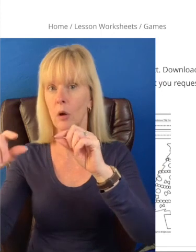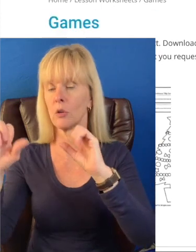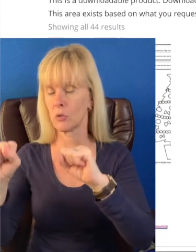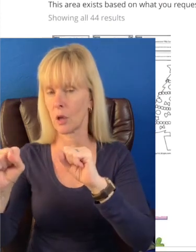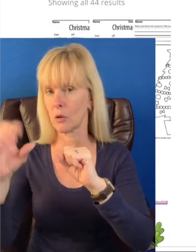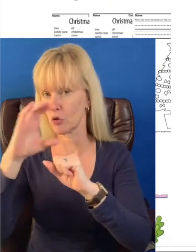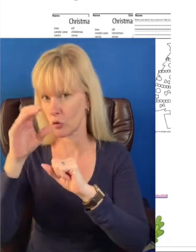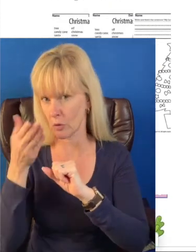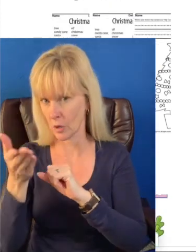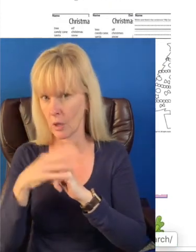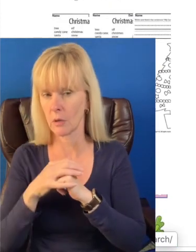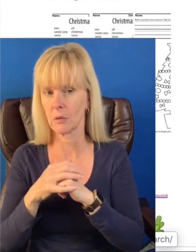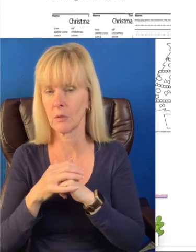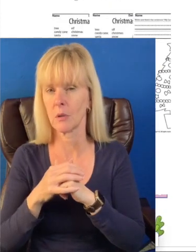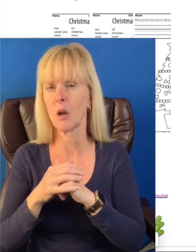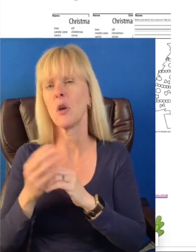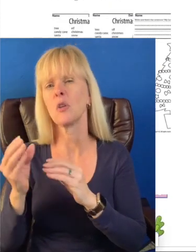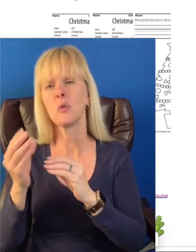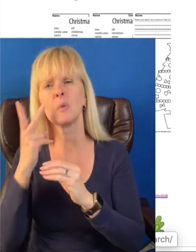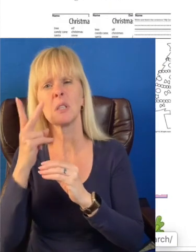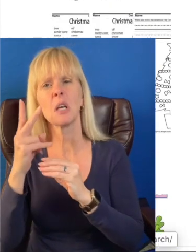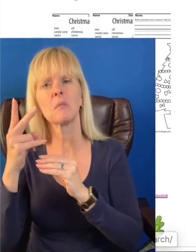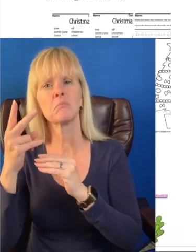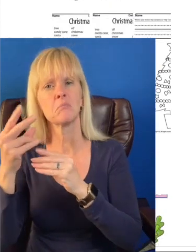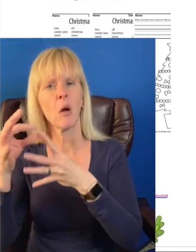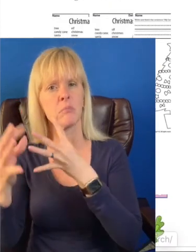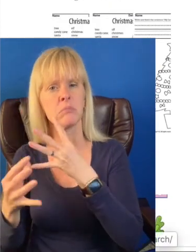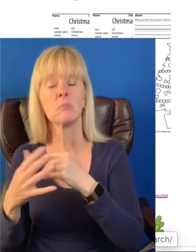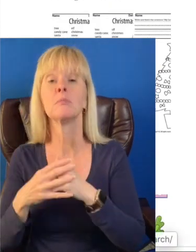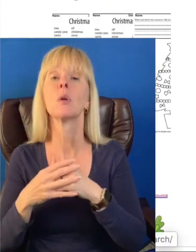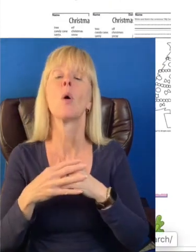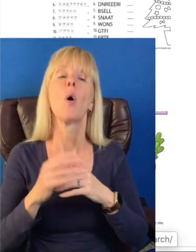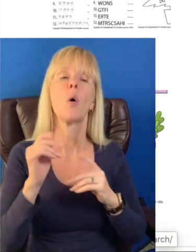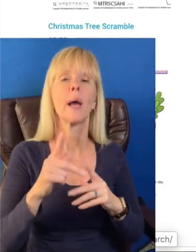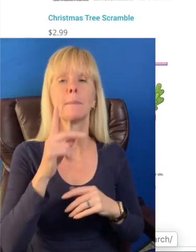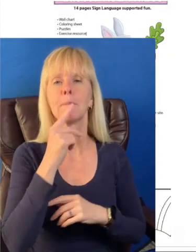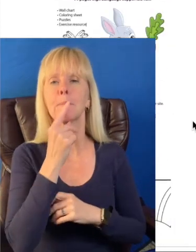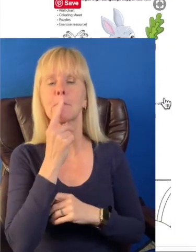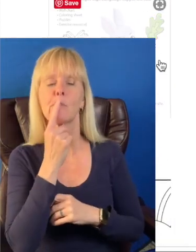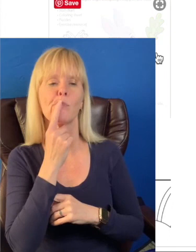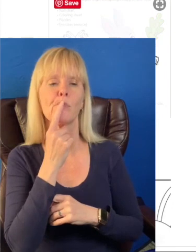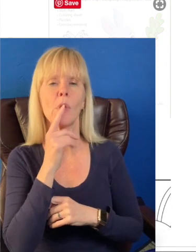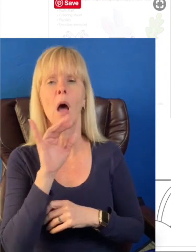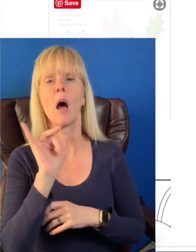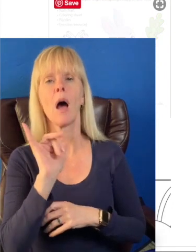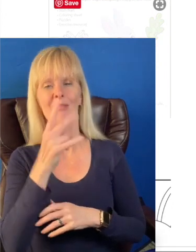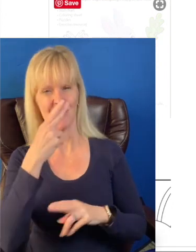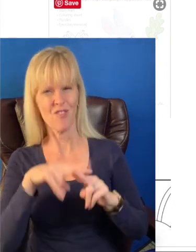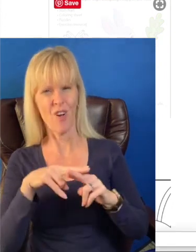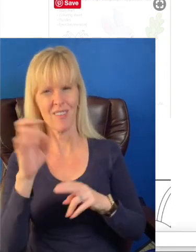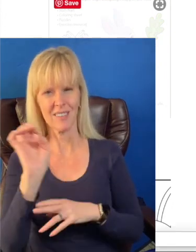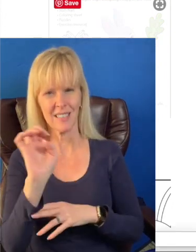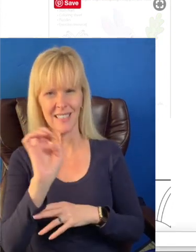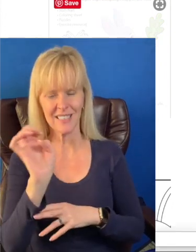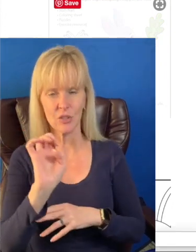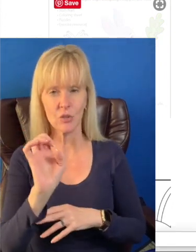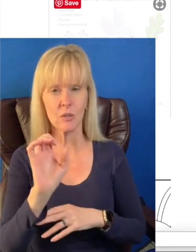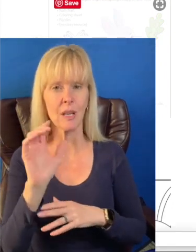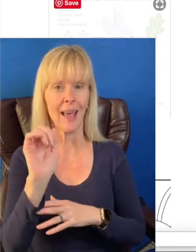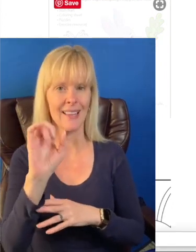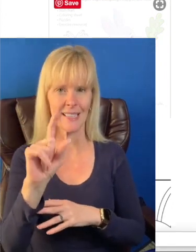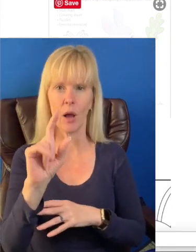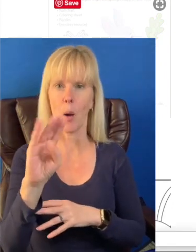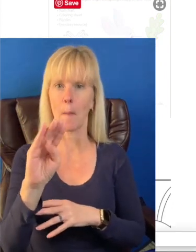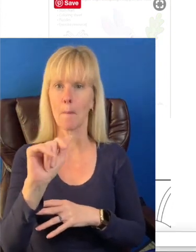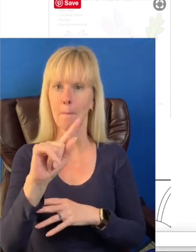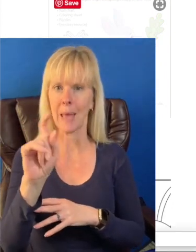you can see more results. So let's say I wanted to do, oh, this looks fun. It's the Easter ASL maze. So I'm going to click